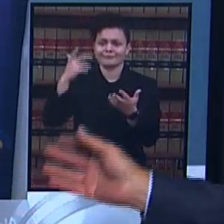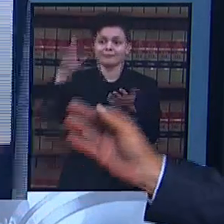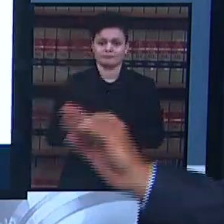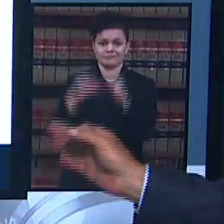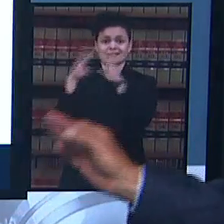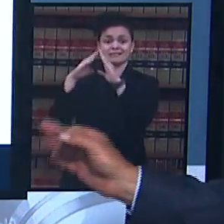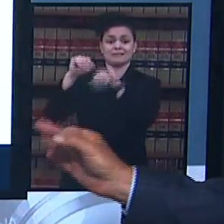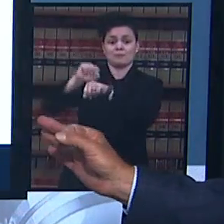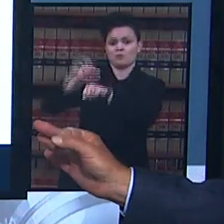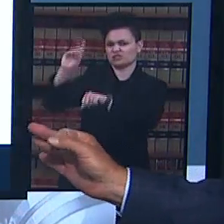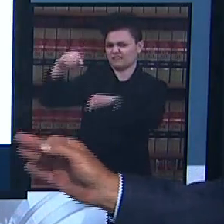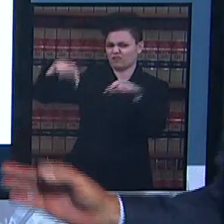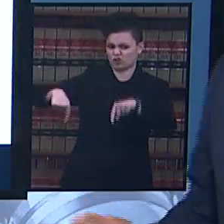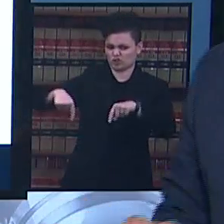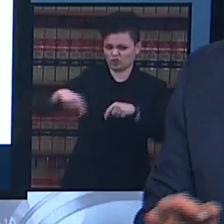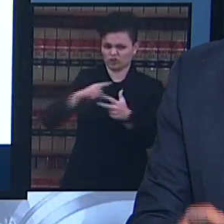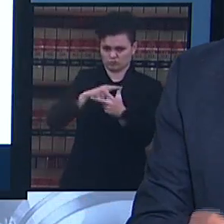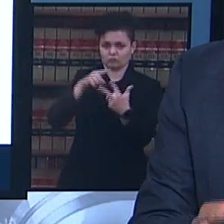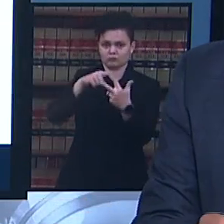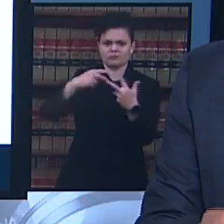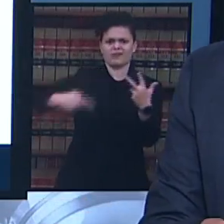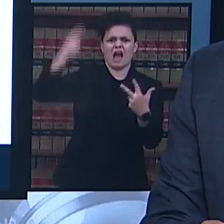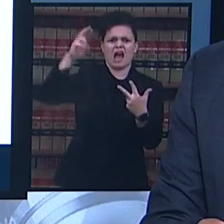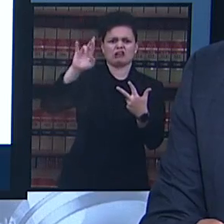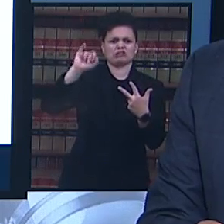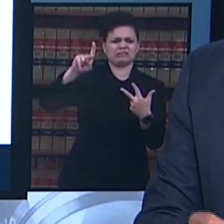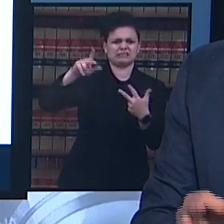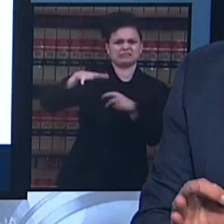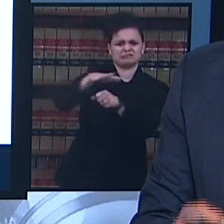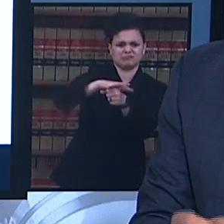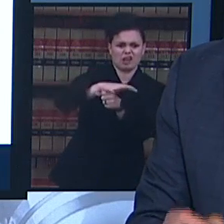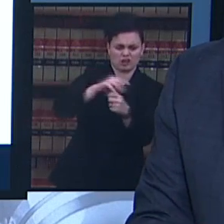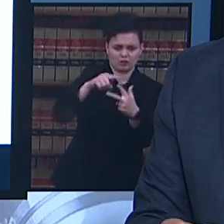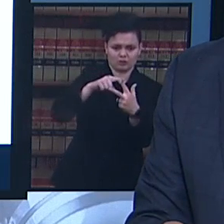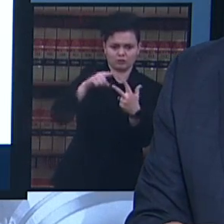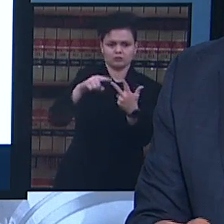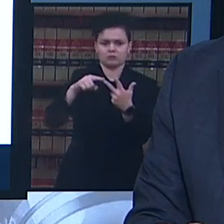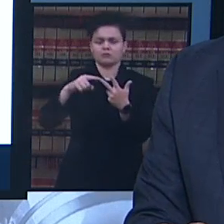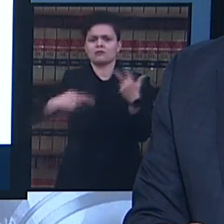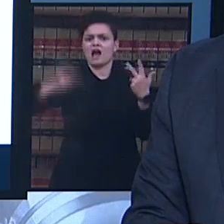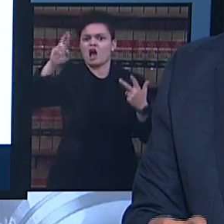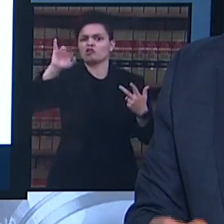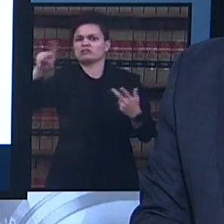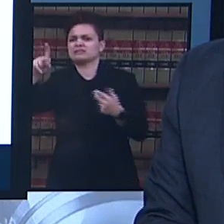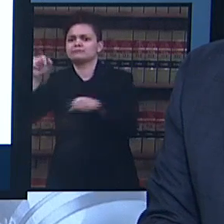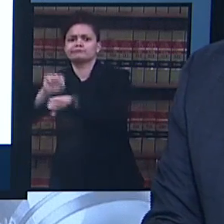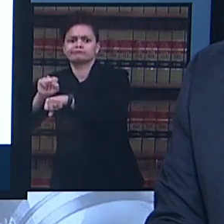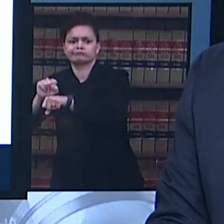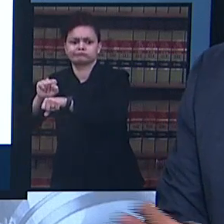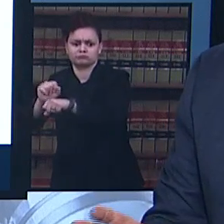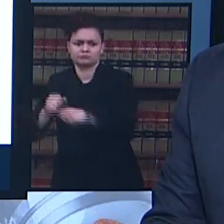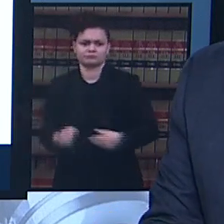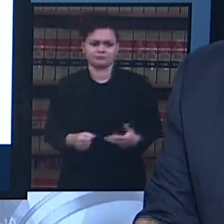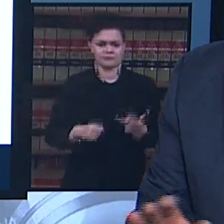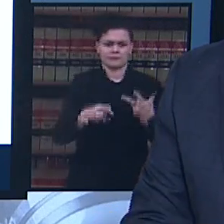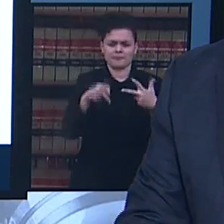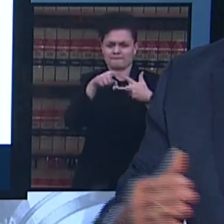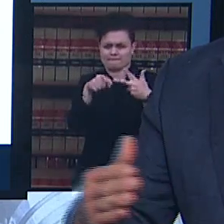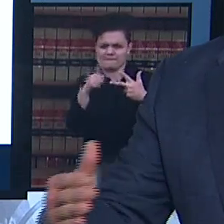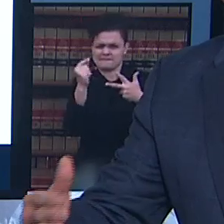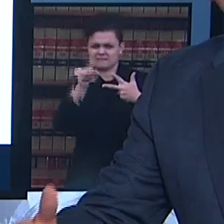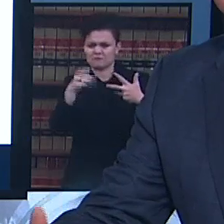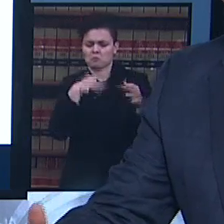in a public health order that requires all city employees to be fully vaccinated from COVID by September 30th. And now the